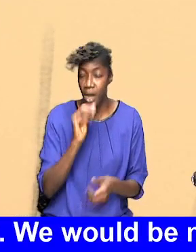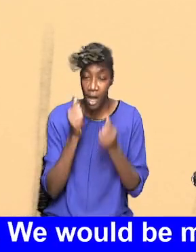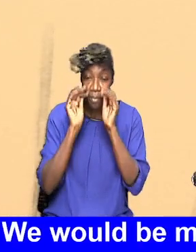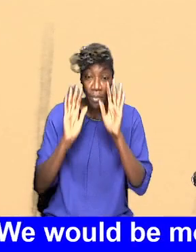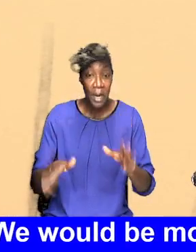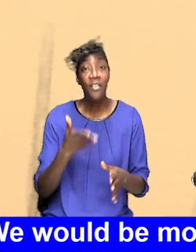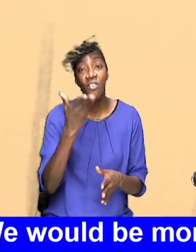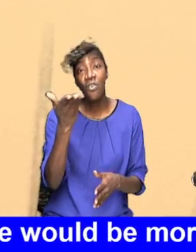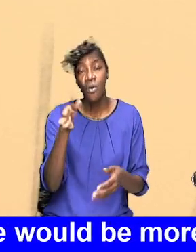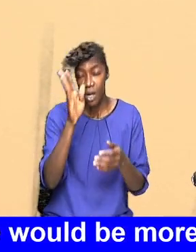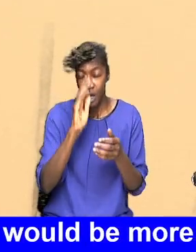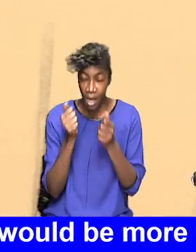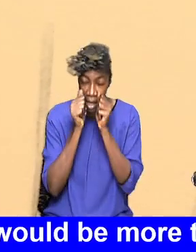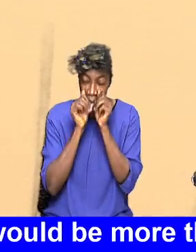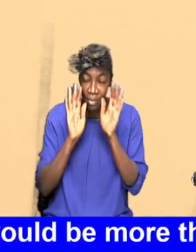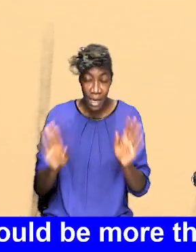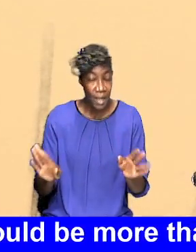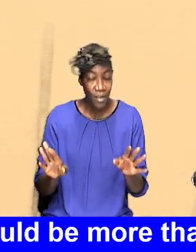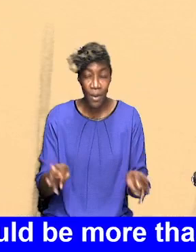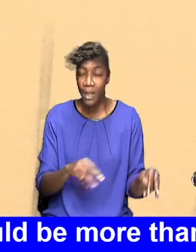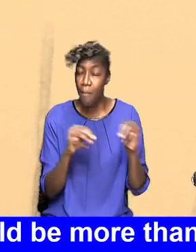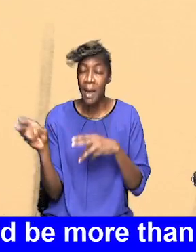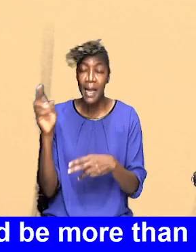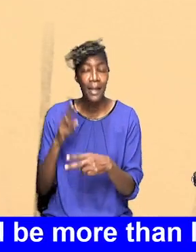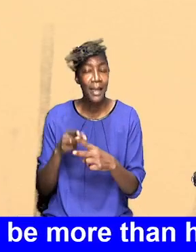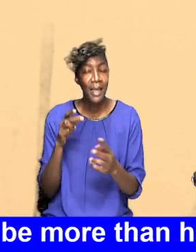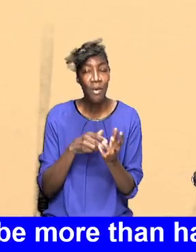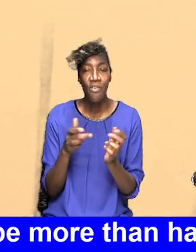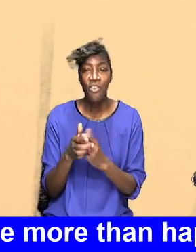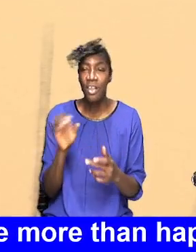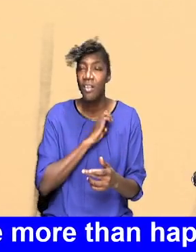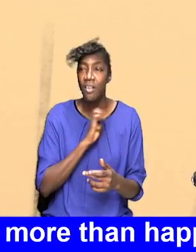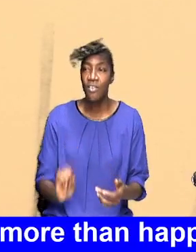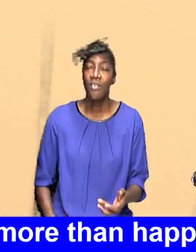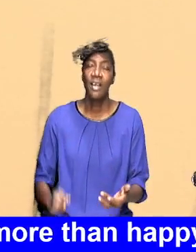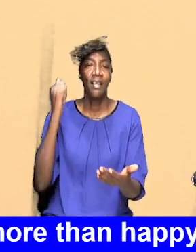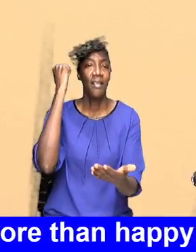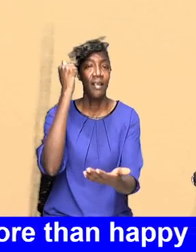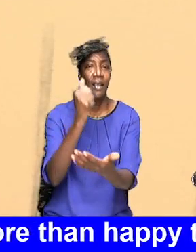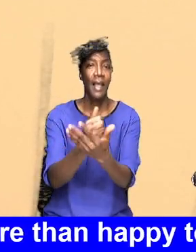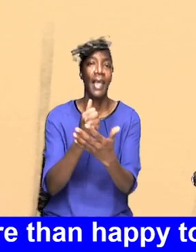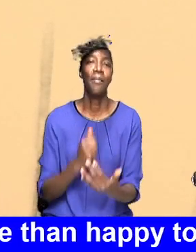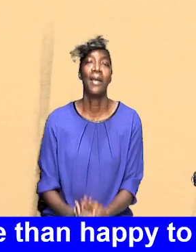bless you. God bless you in the mighty name of Jesus Christ, in Jesus' name.